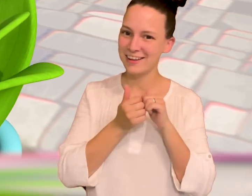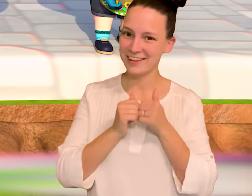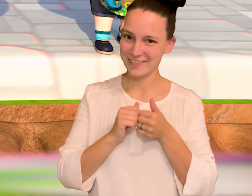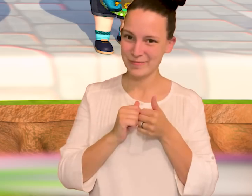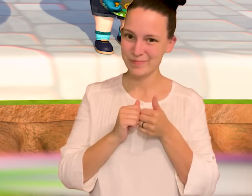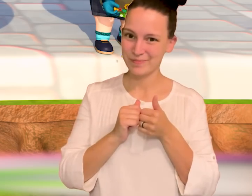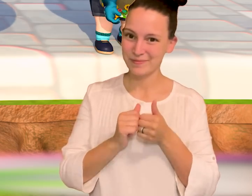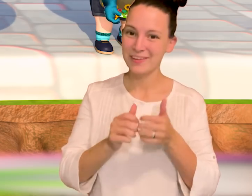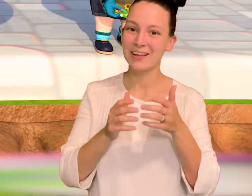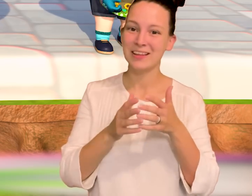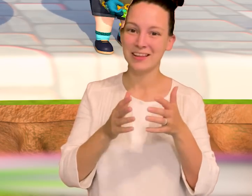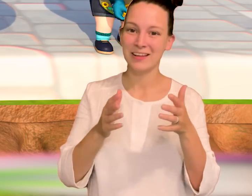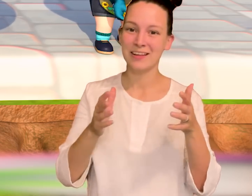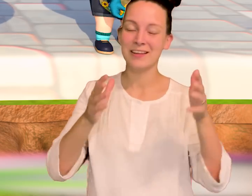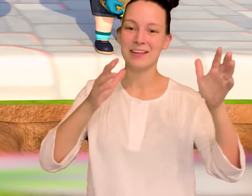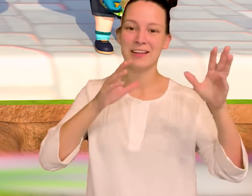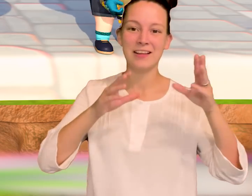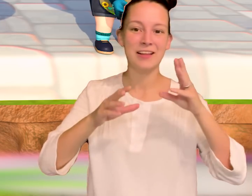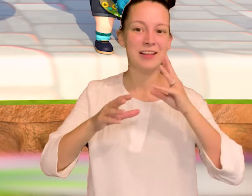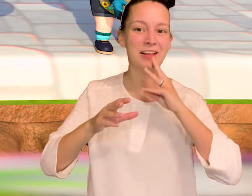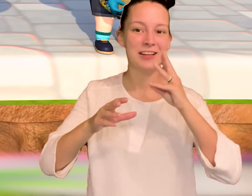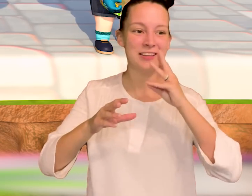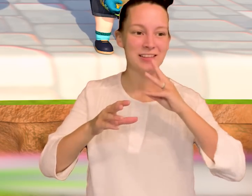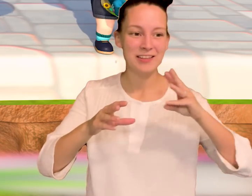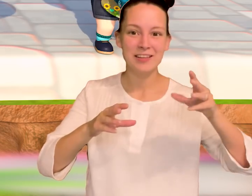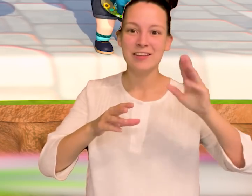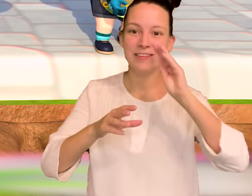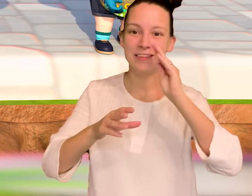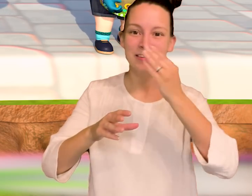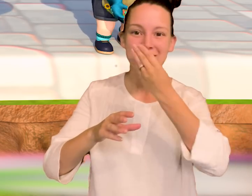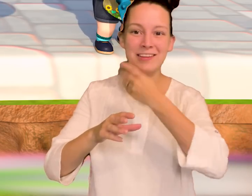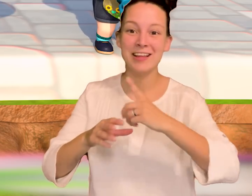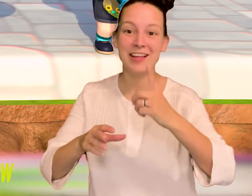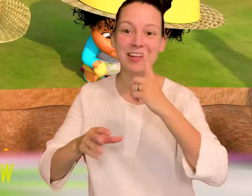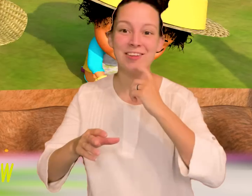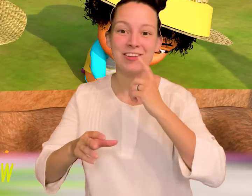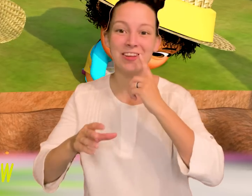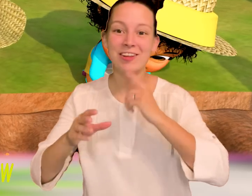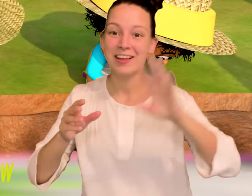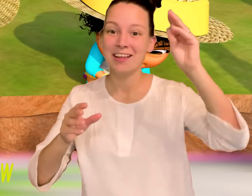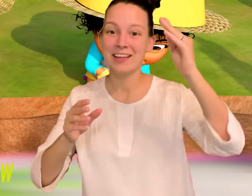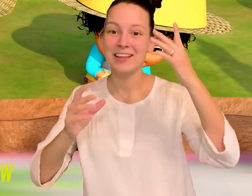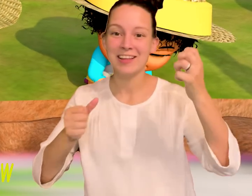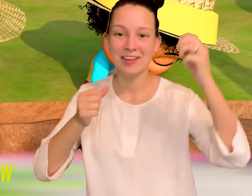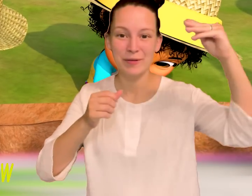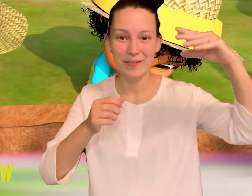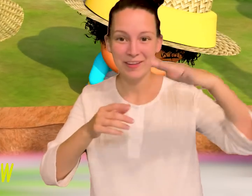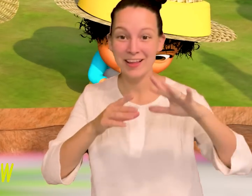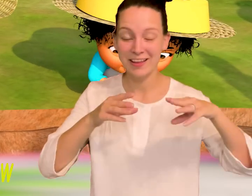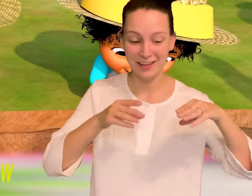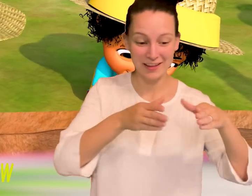grow with a red flower in sunpow and seeds